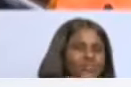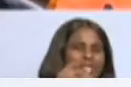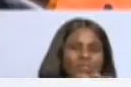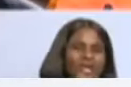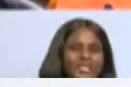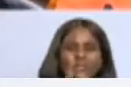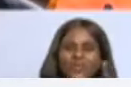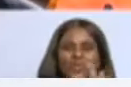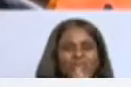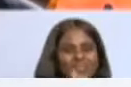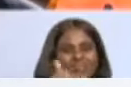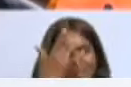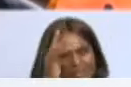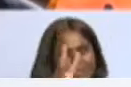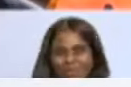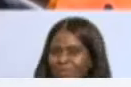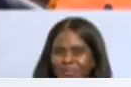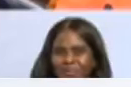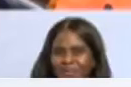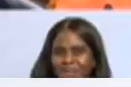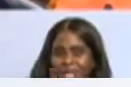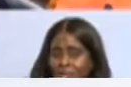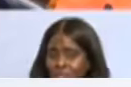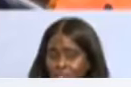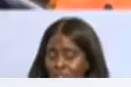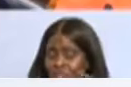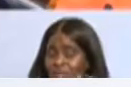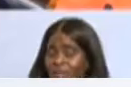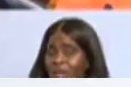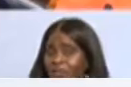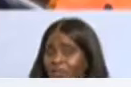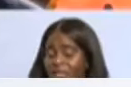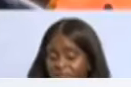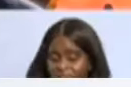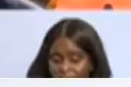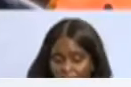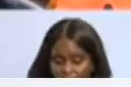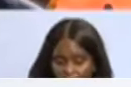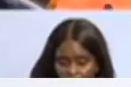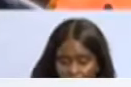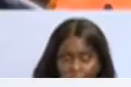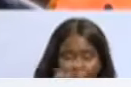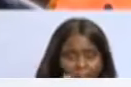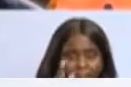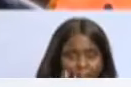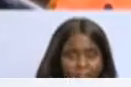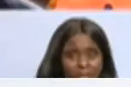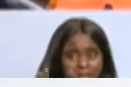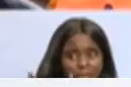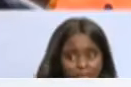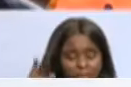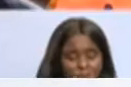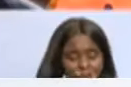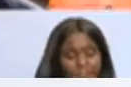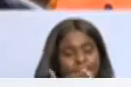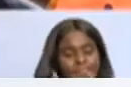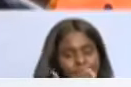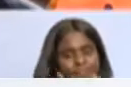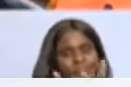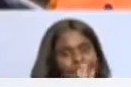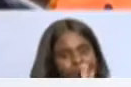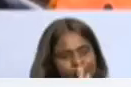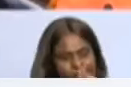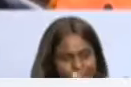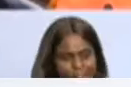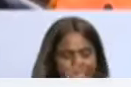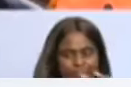skilled. No, the two are different. So we are moving in the direction of appropriate skills as